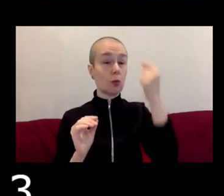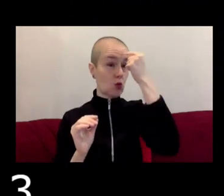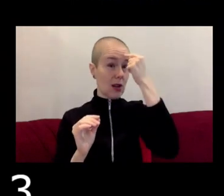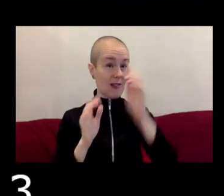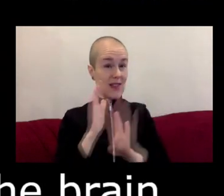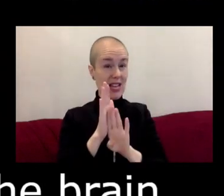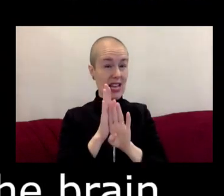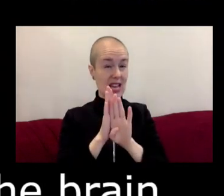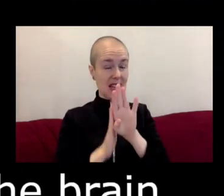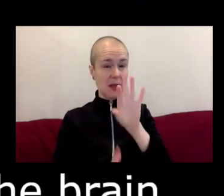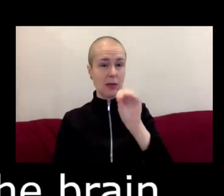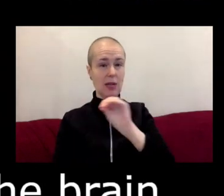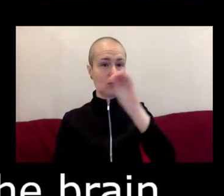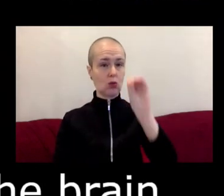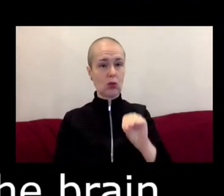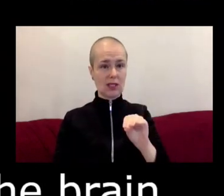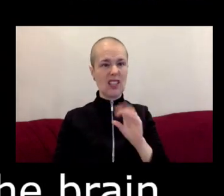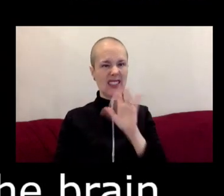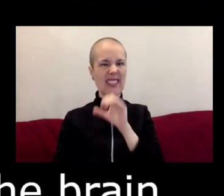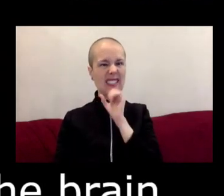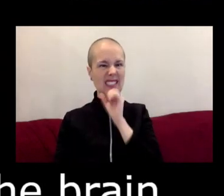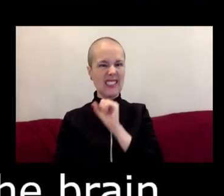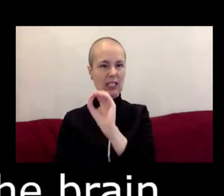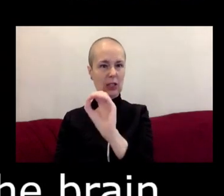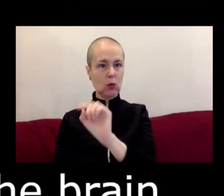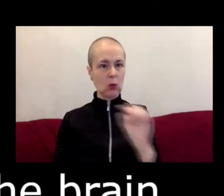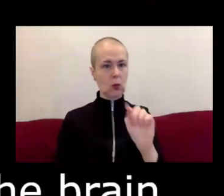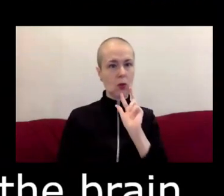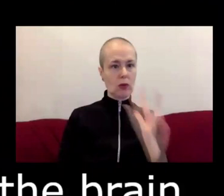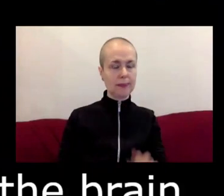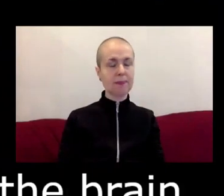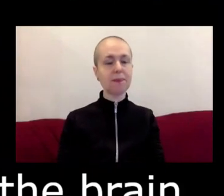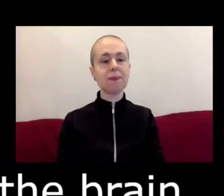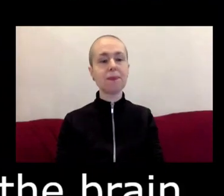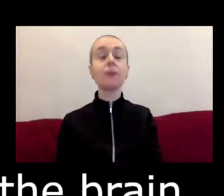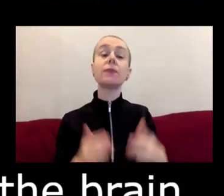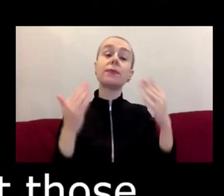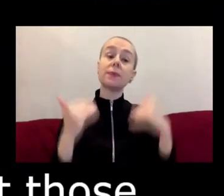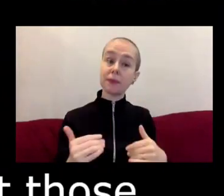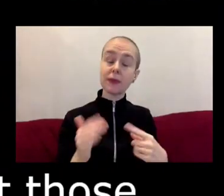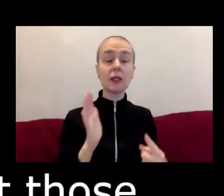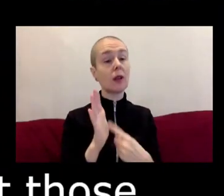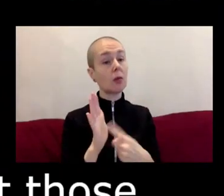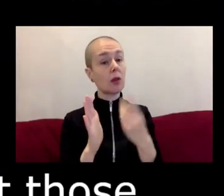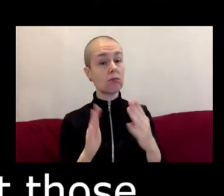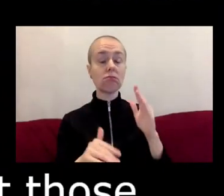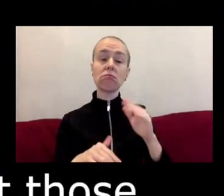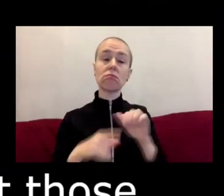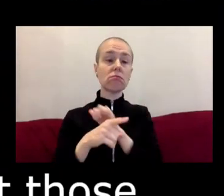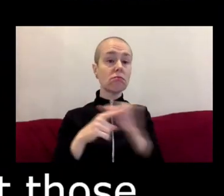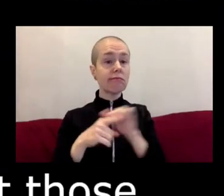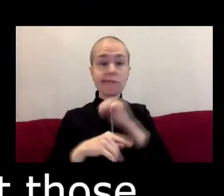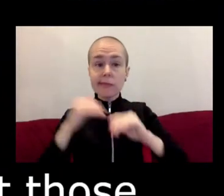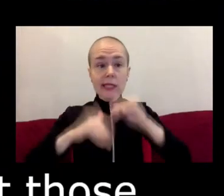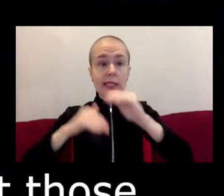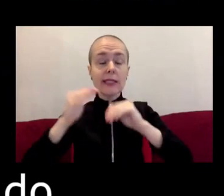brain development happens at those ages. Or, you know, we might do something like building. We